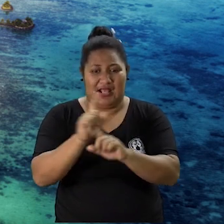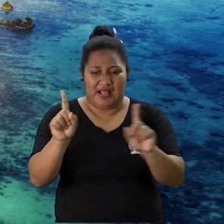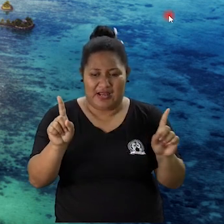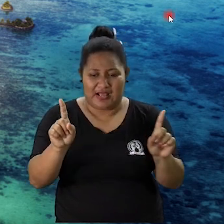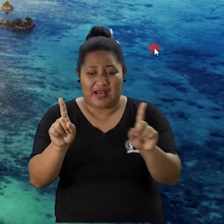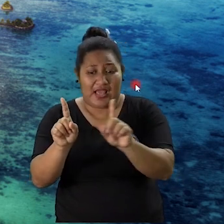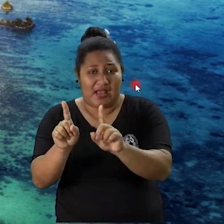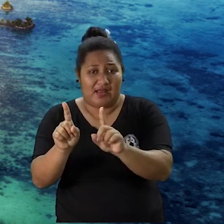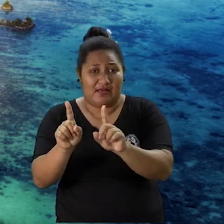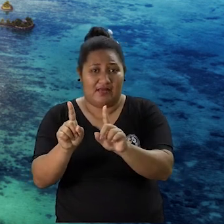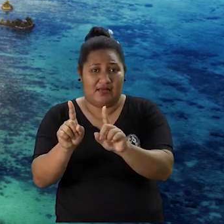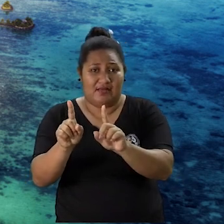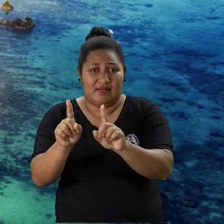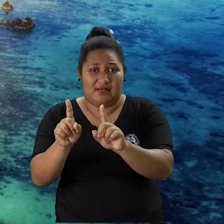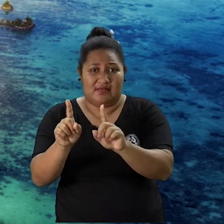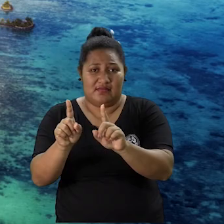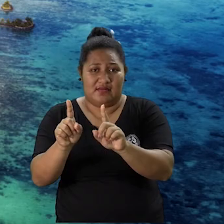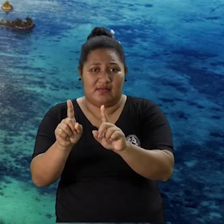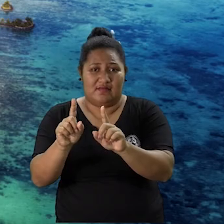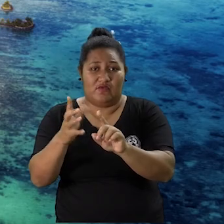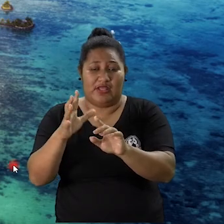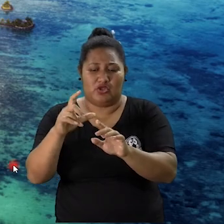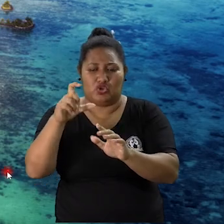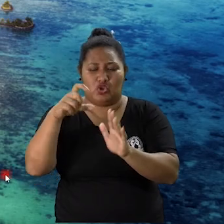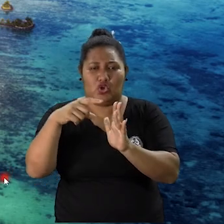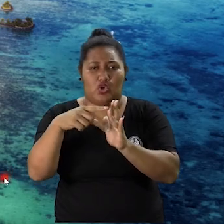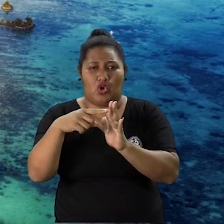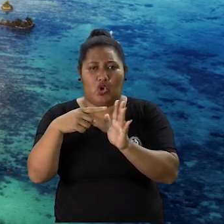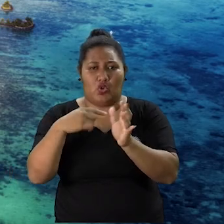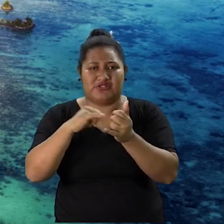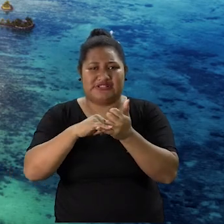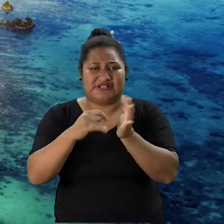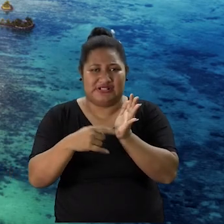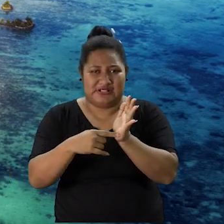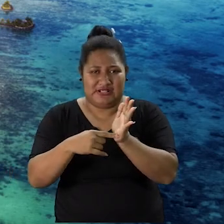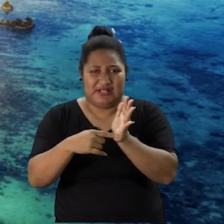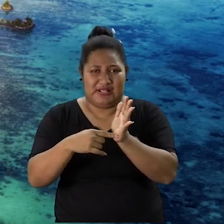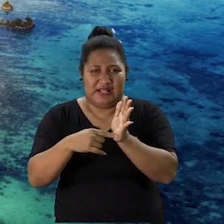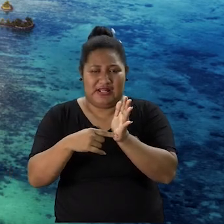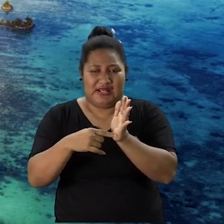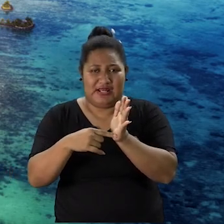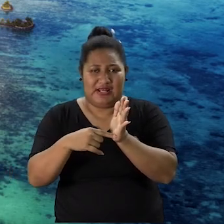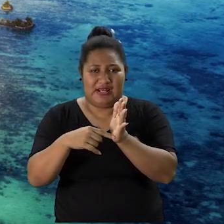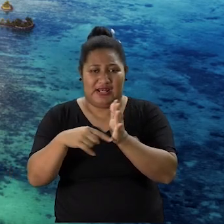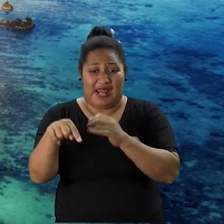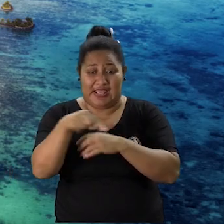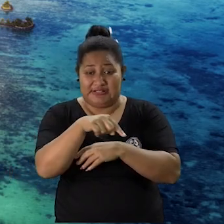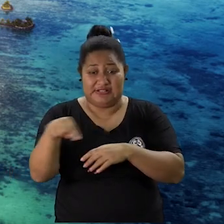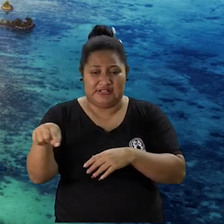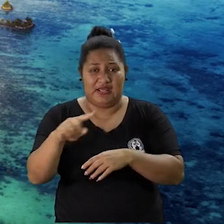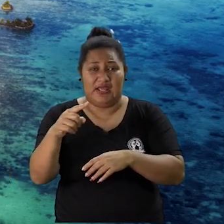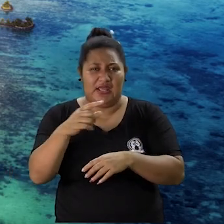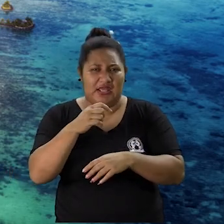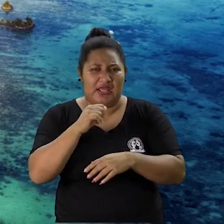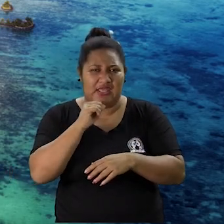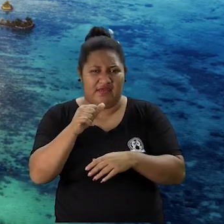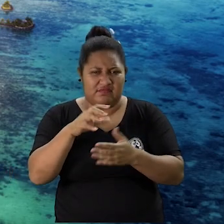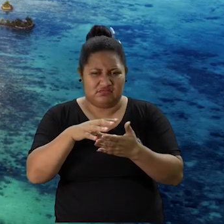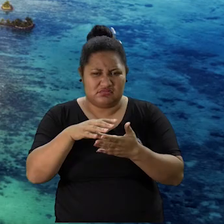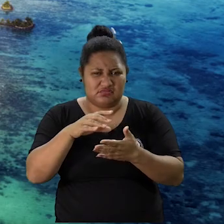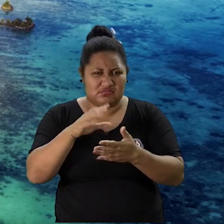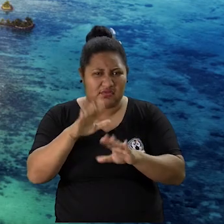i le talawhātai po le coastline. O le coastline pe a fasilita maiti, this is the